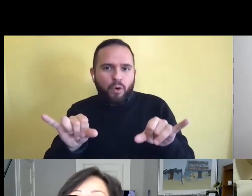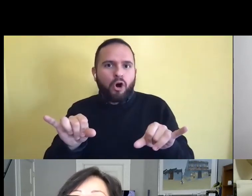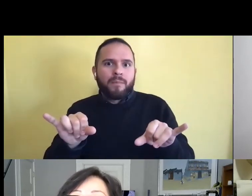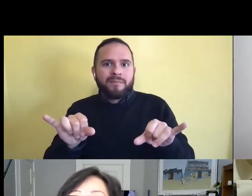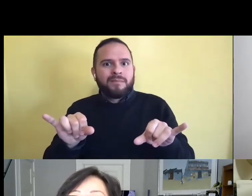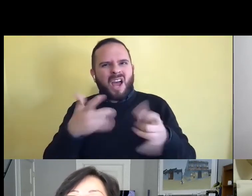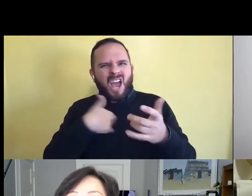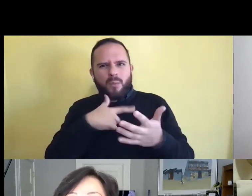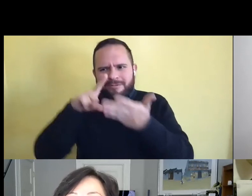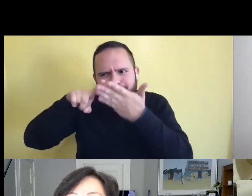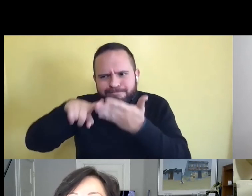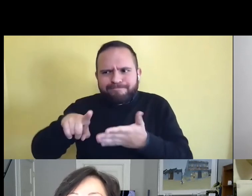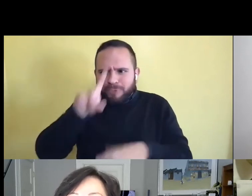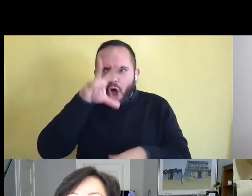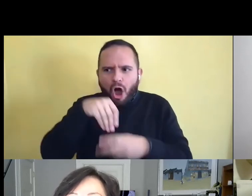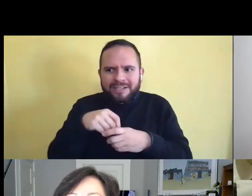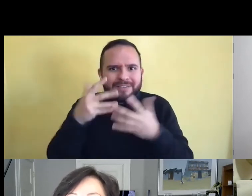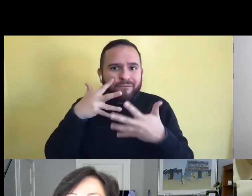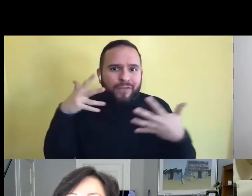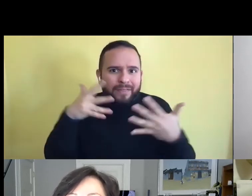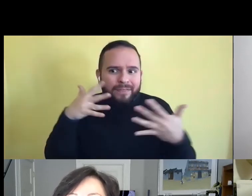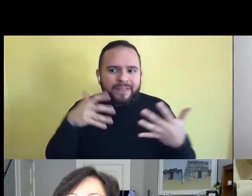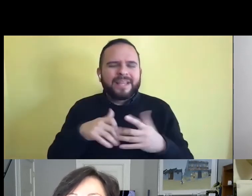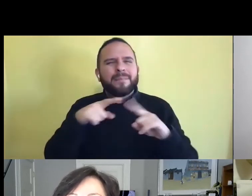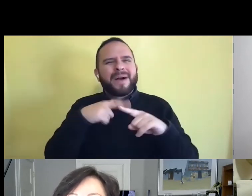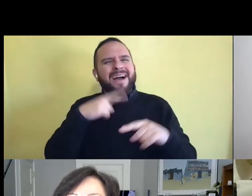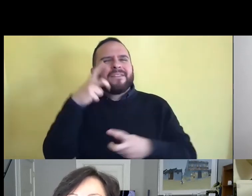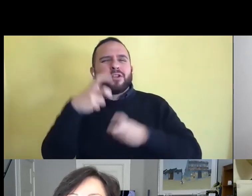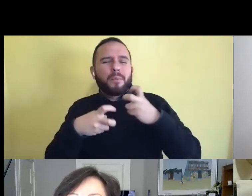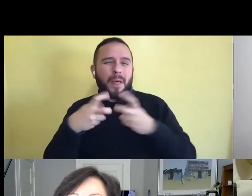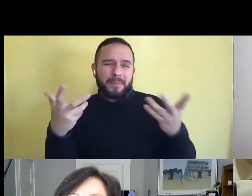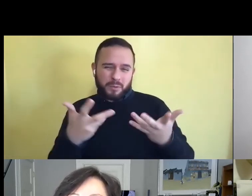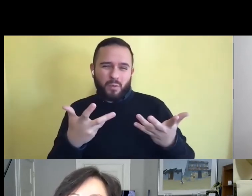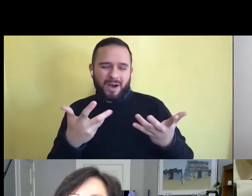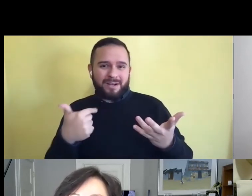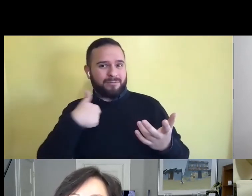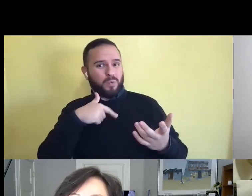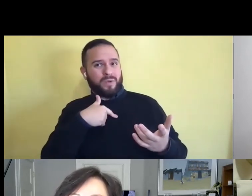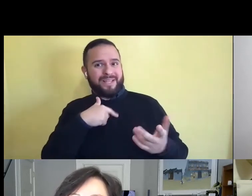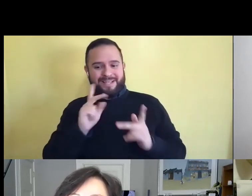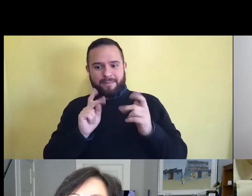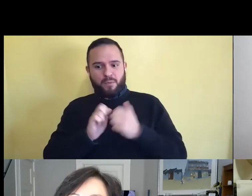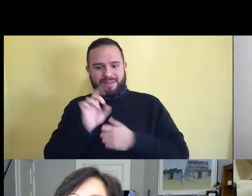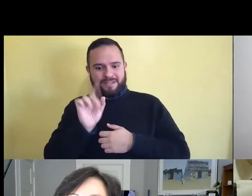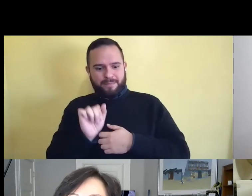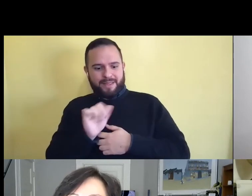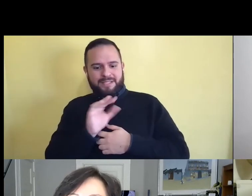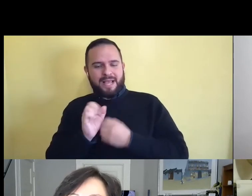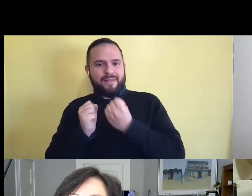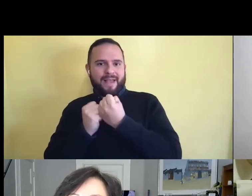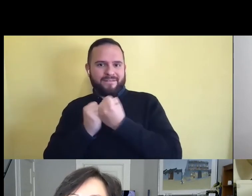friendly. I think the real issue is ensuring that we, the individuals with disabilities and their advocates,